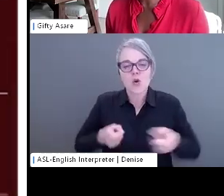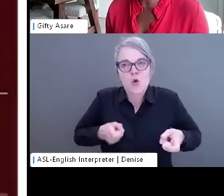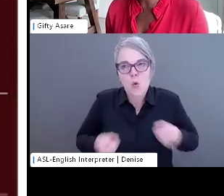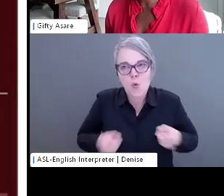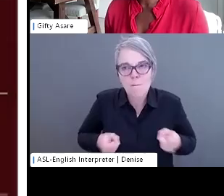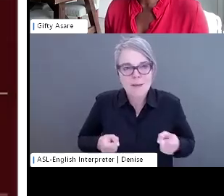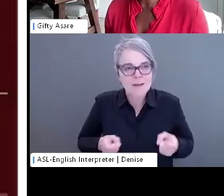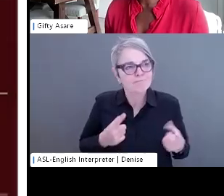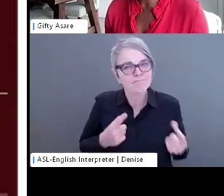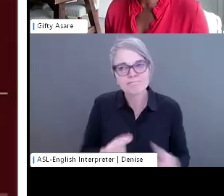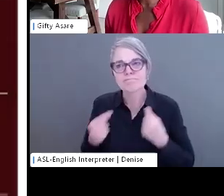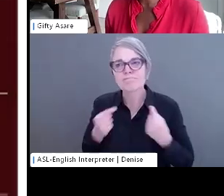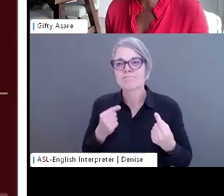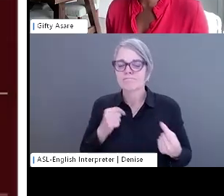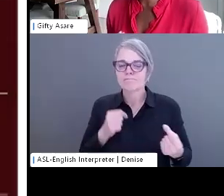how to